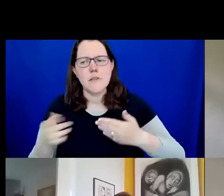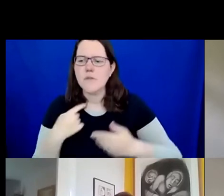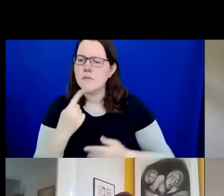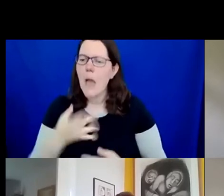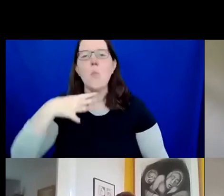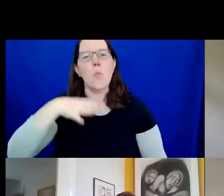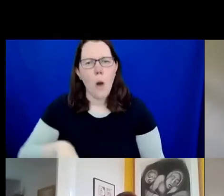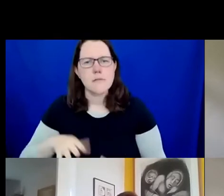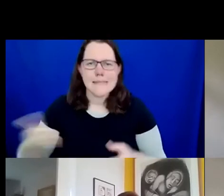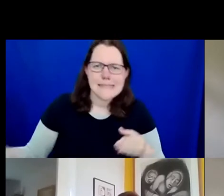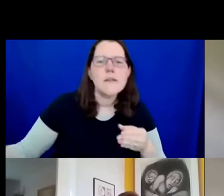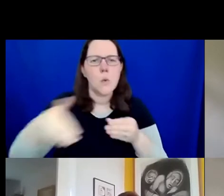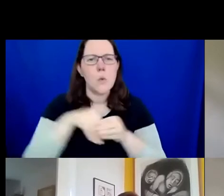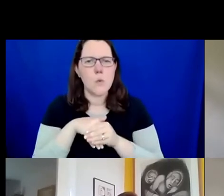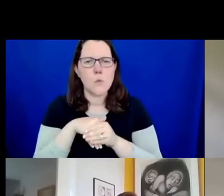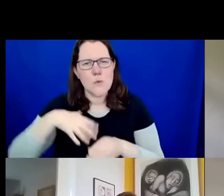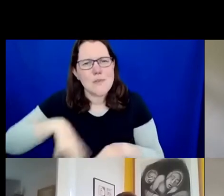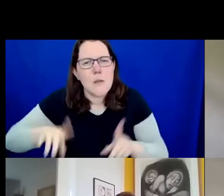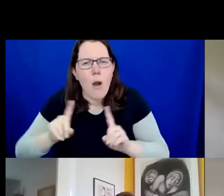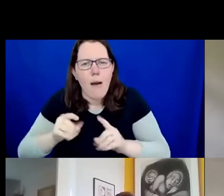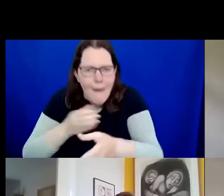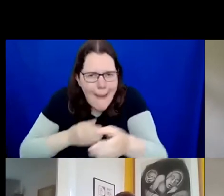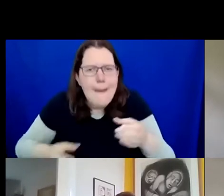requires empathy. Often we